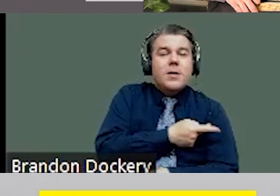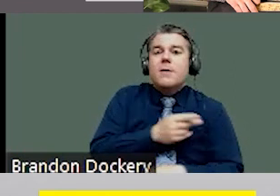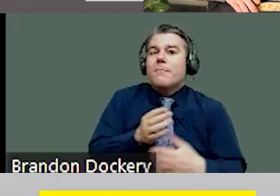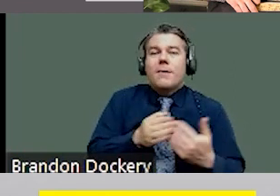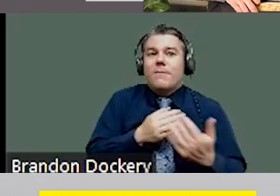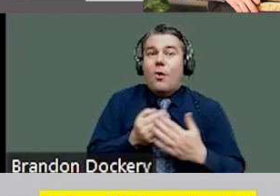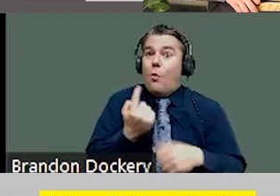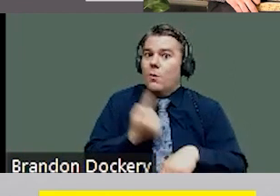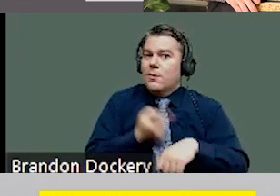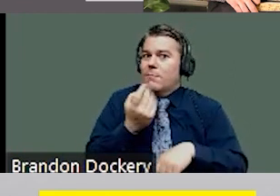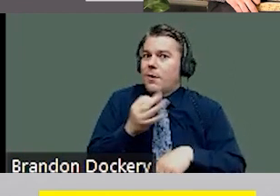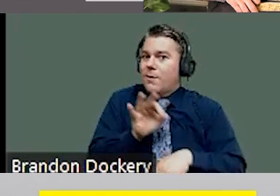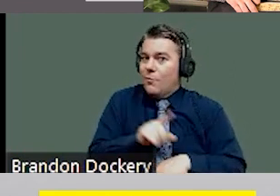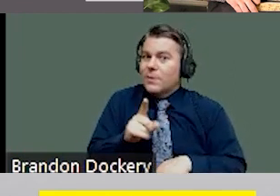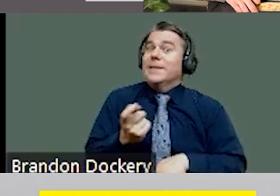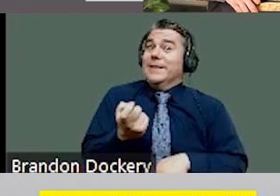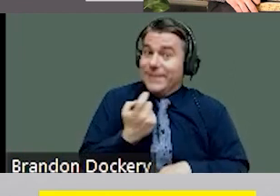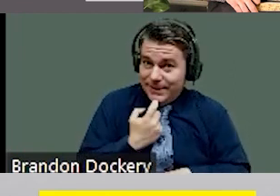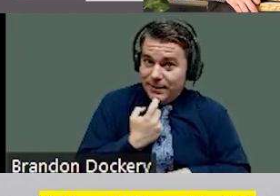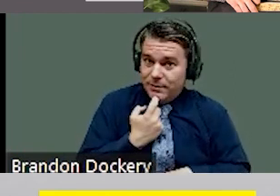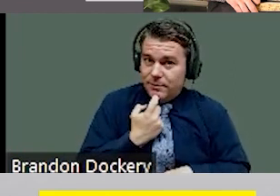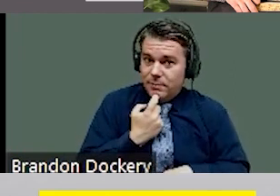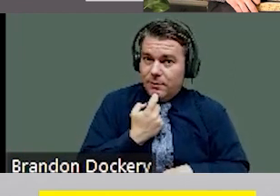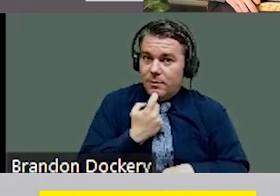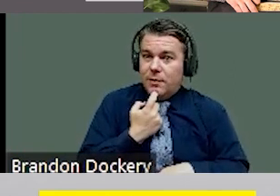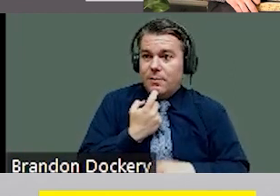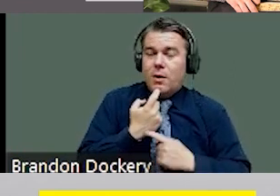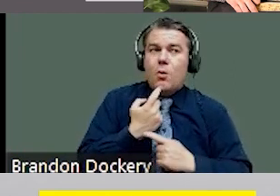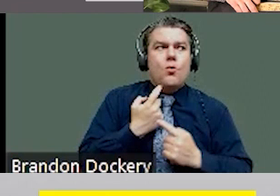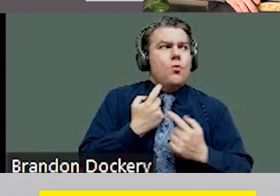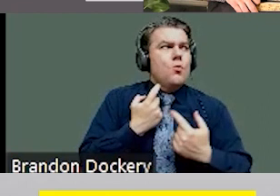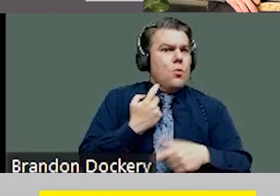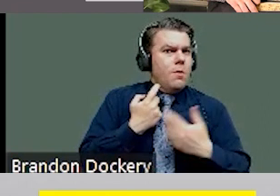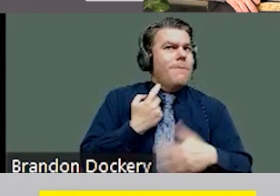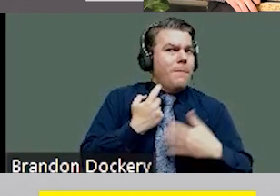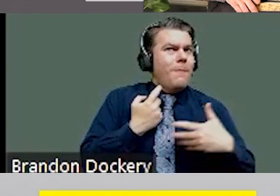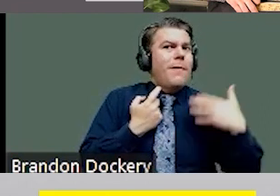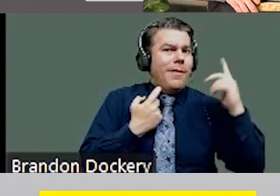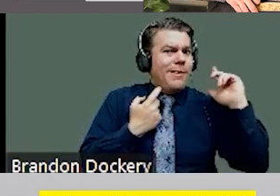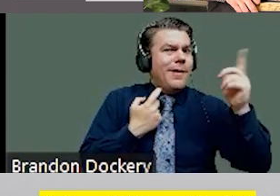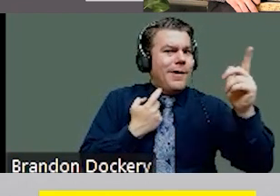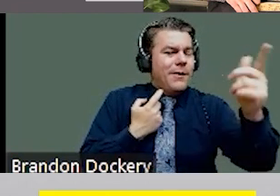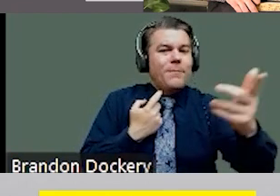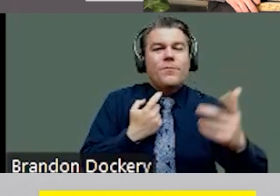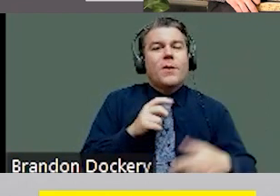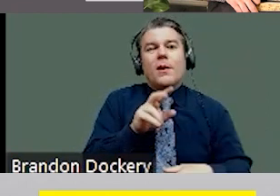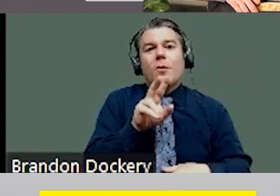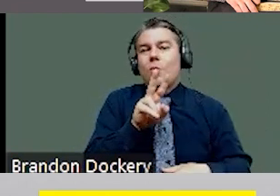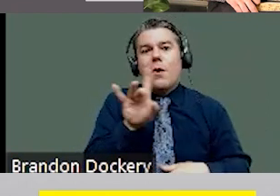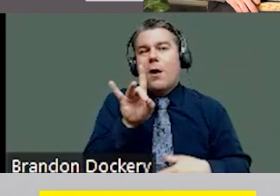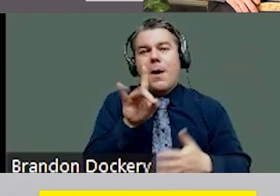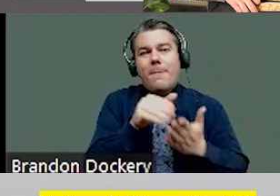only once in 1991, was promising. There would be no $28